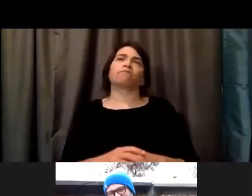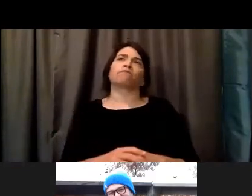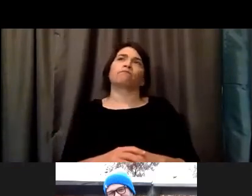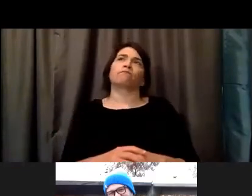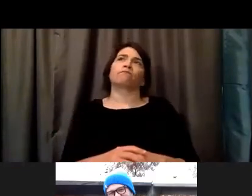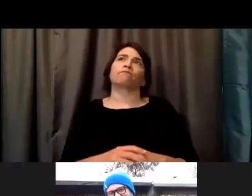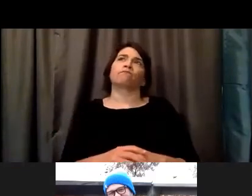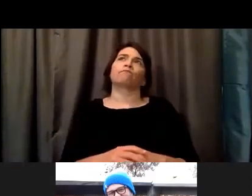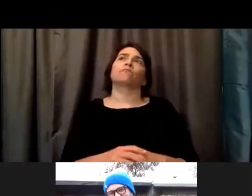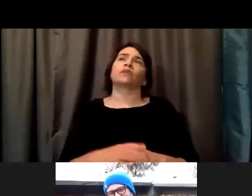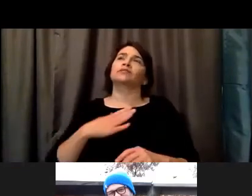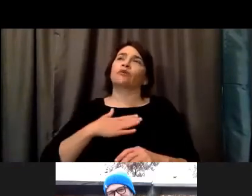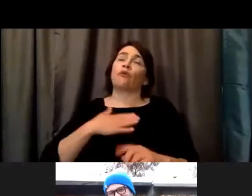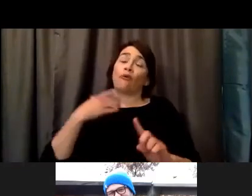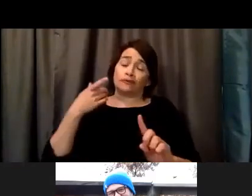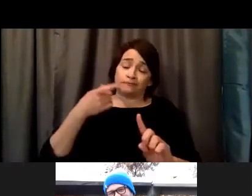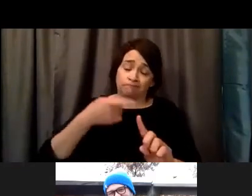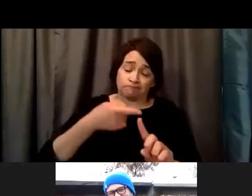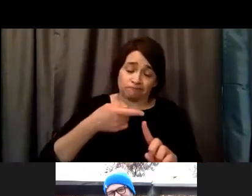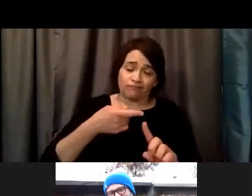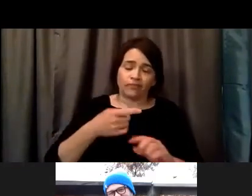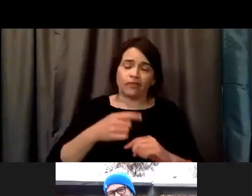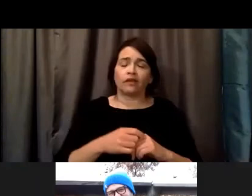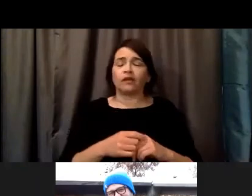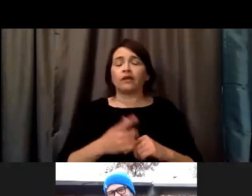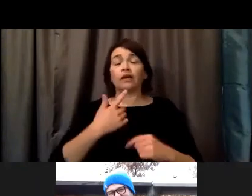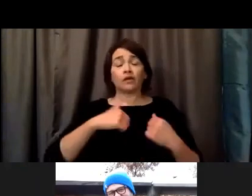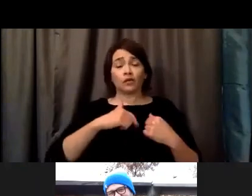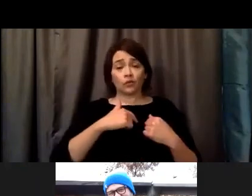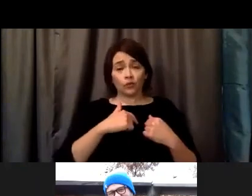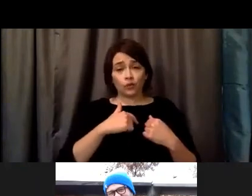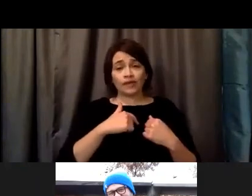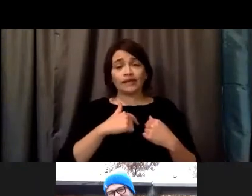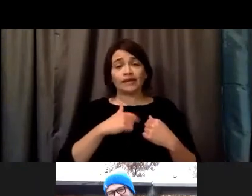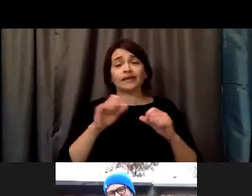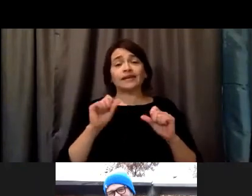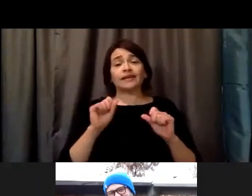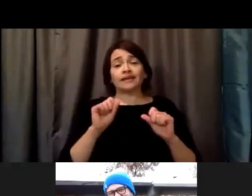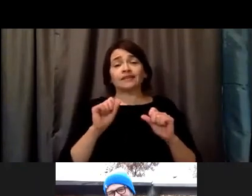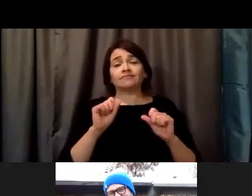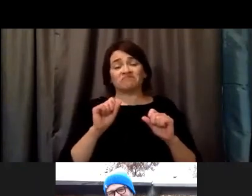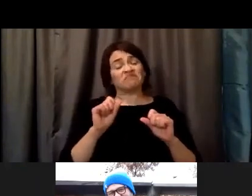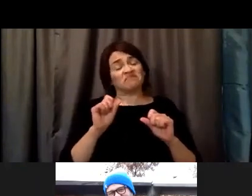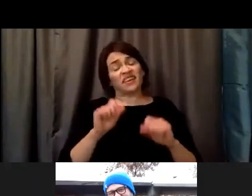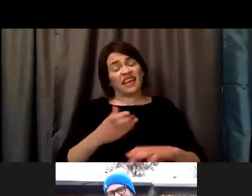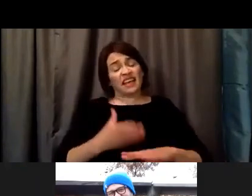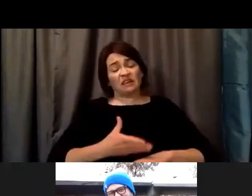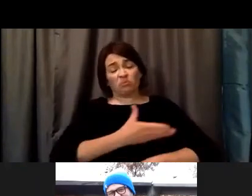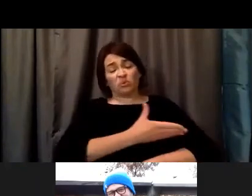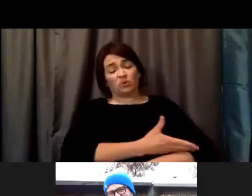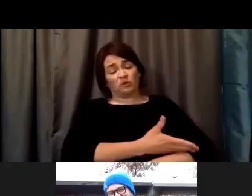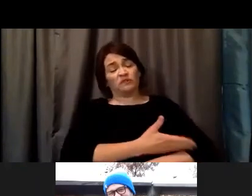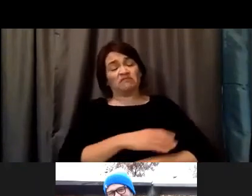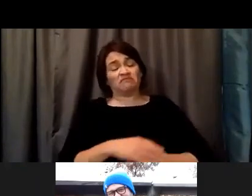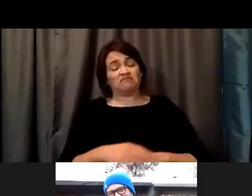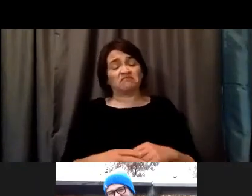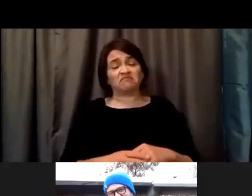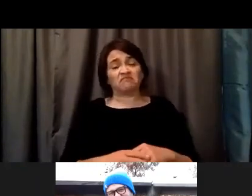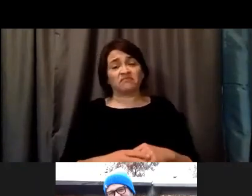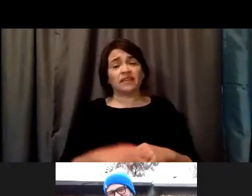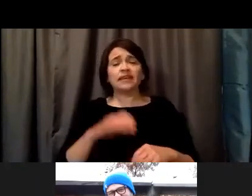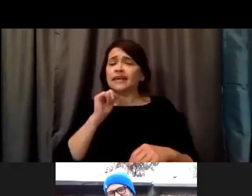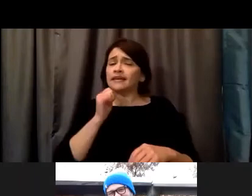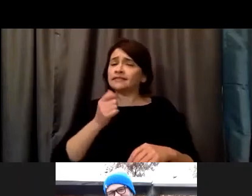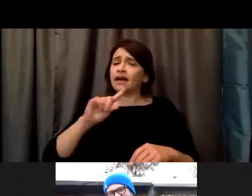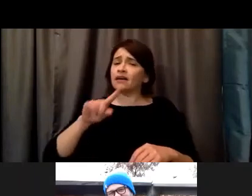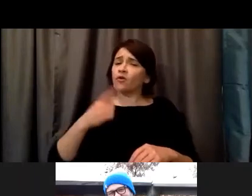job, George. We could definitely do a much better job, not for the teachers alone,